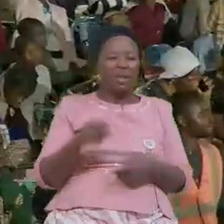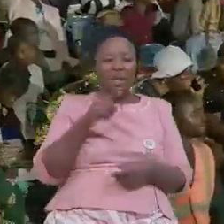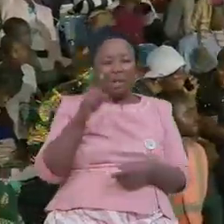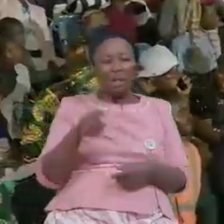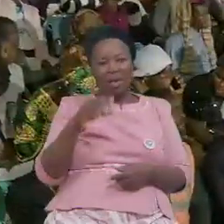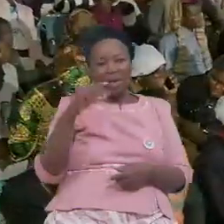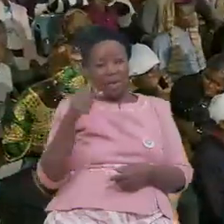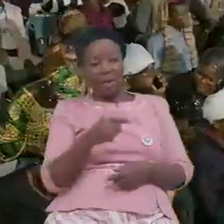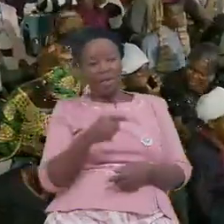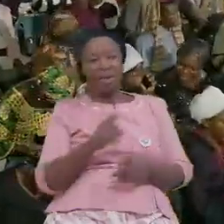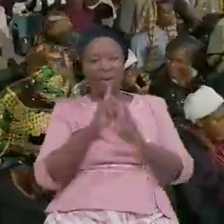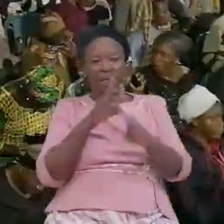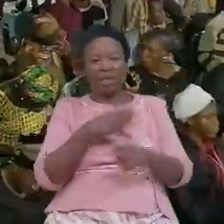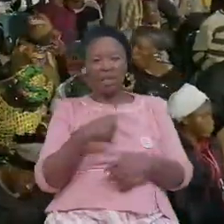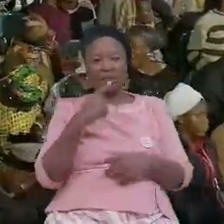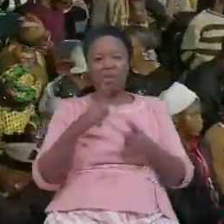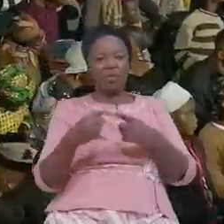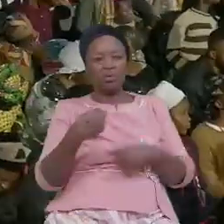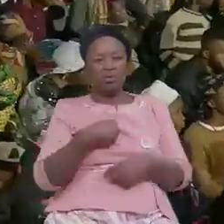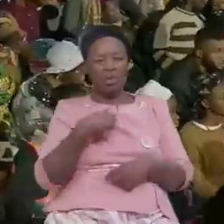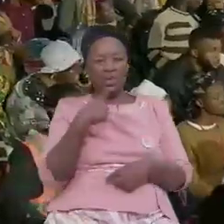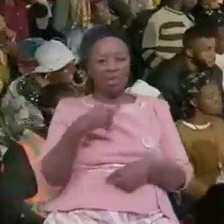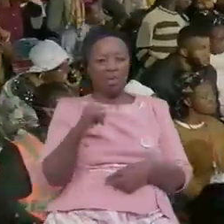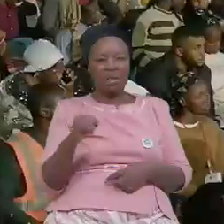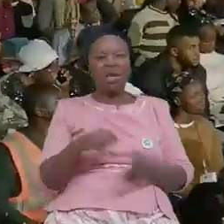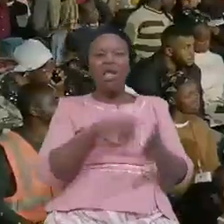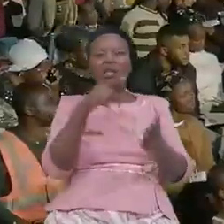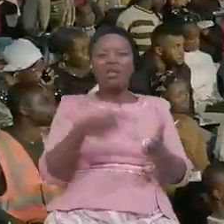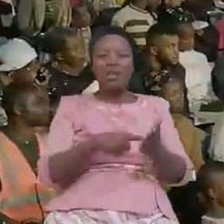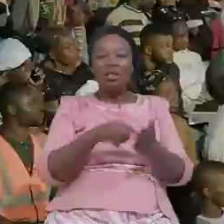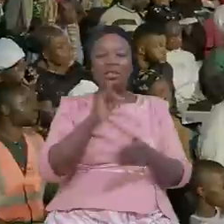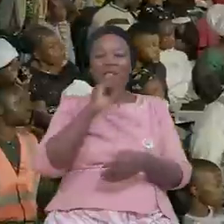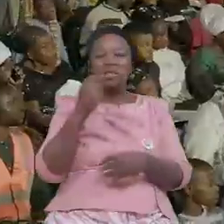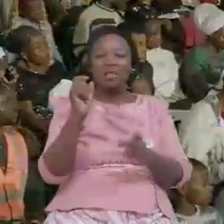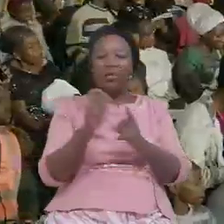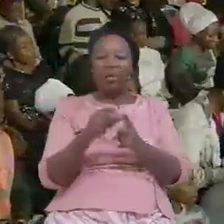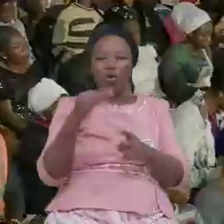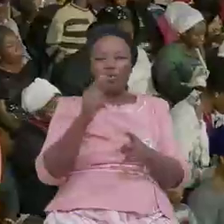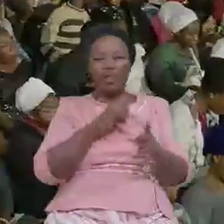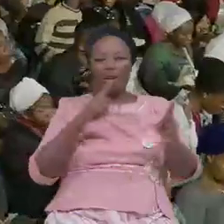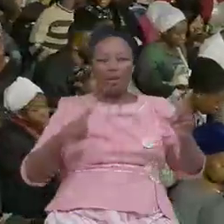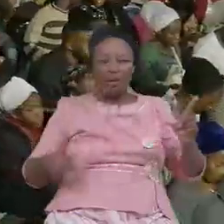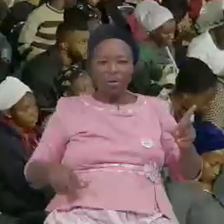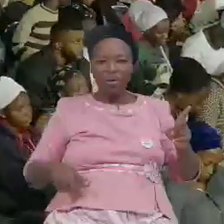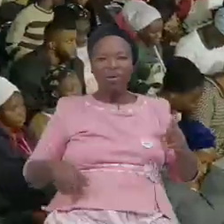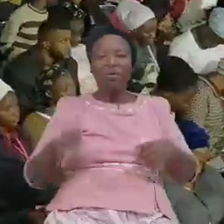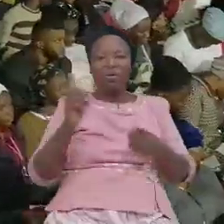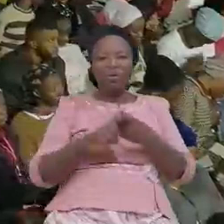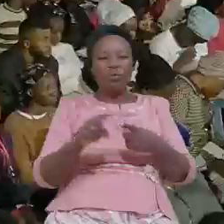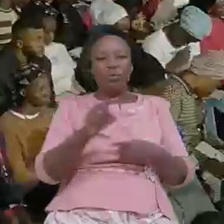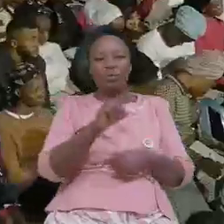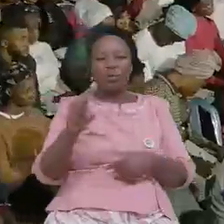spake unto me, saying, this is the word of the Lord unto